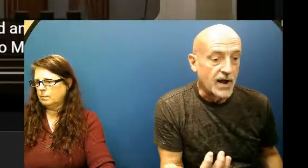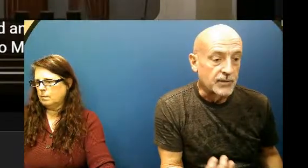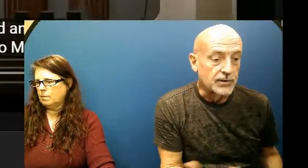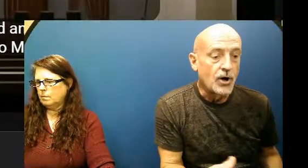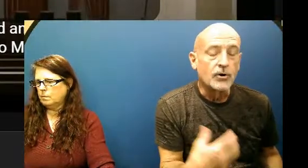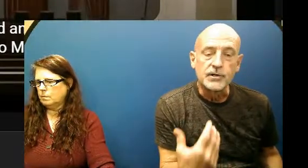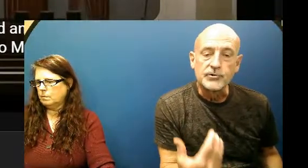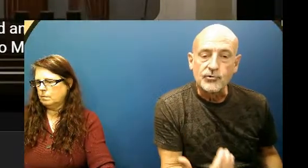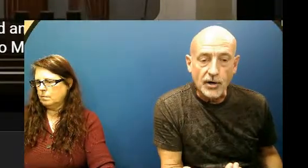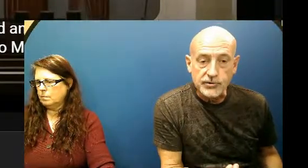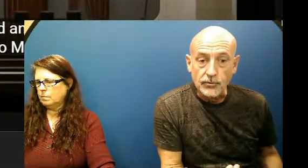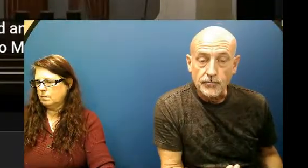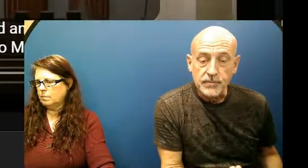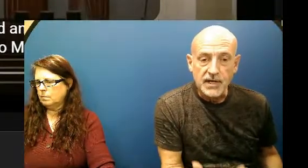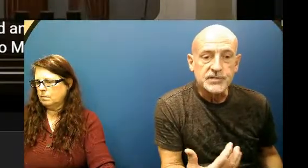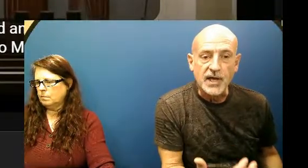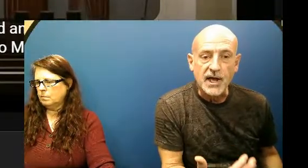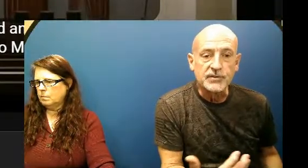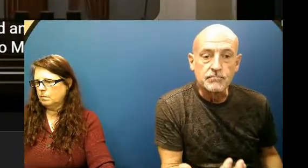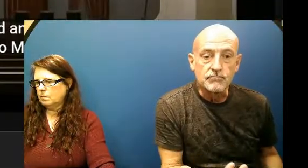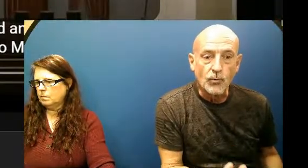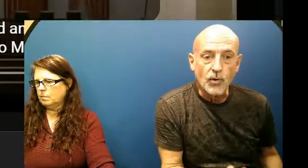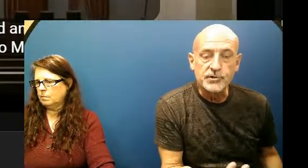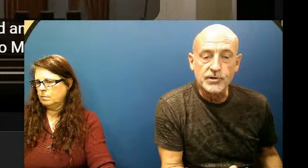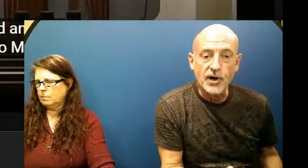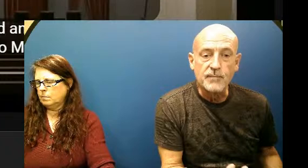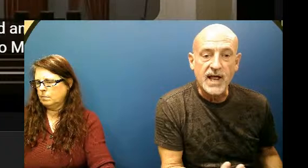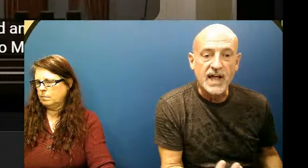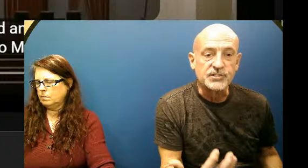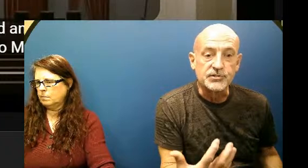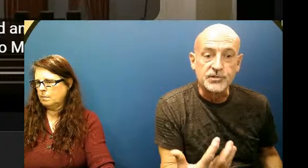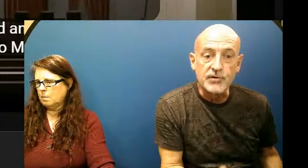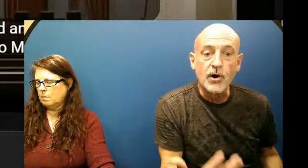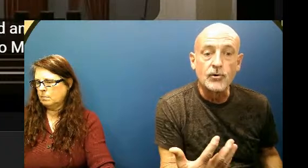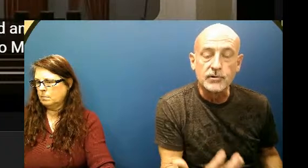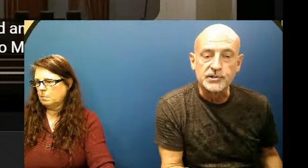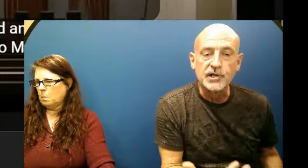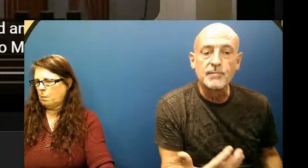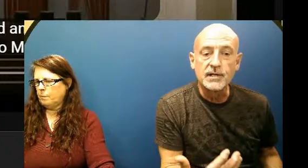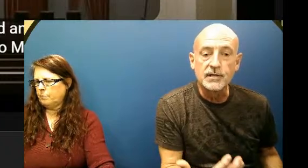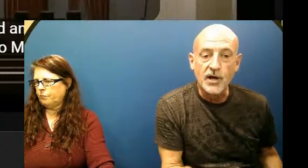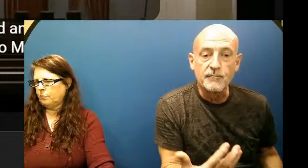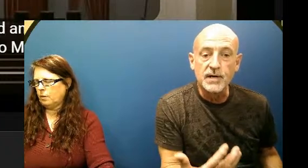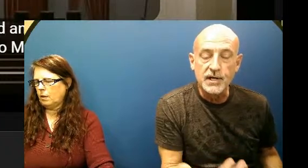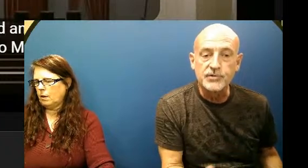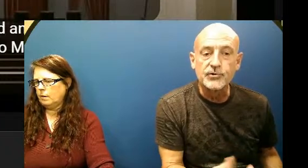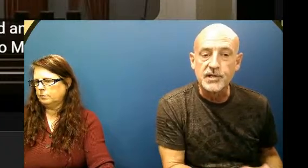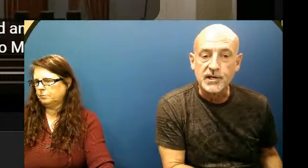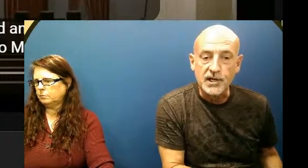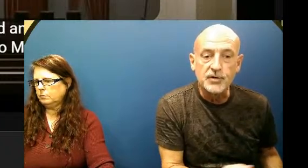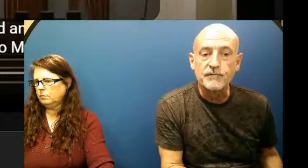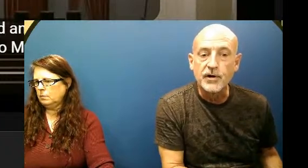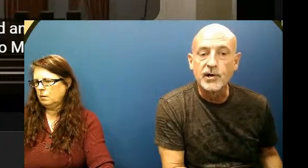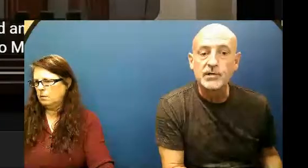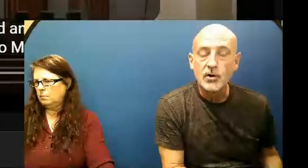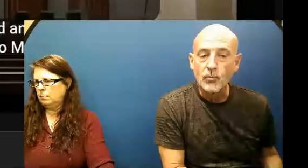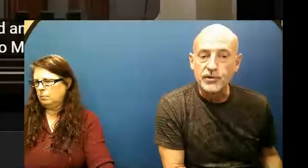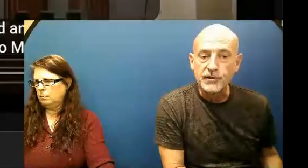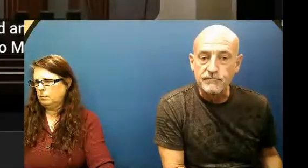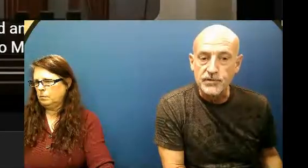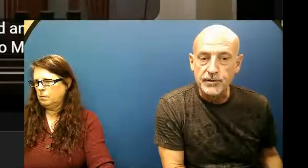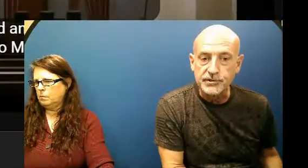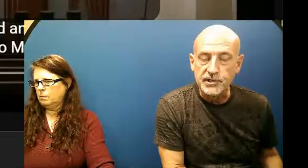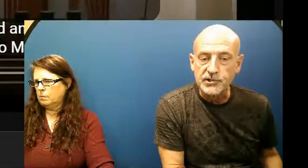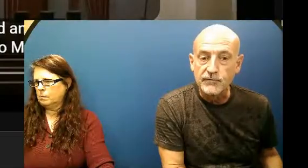In family law, in Troxel, he said the Washington government had zero legitimate government interest in interfering